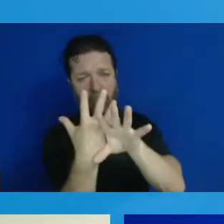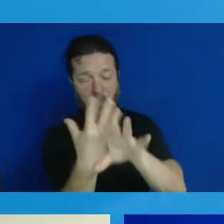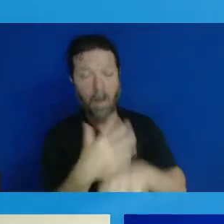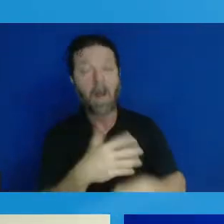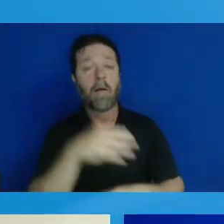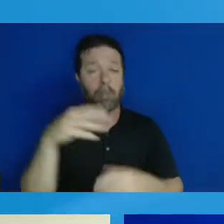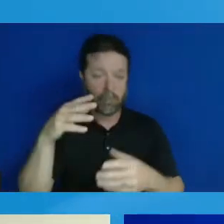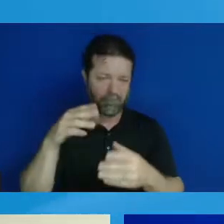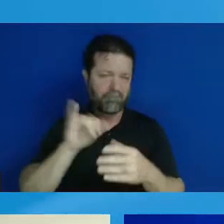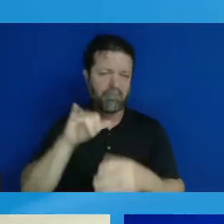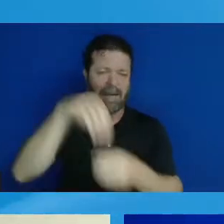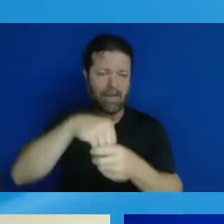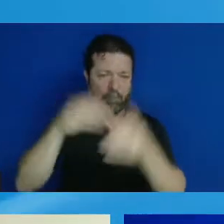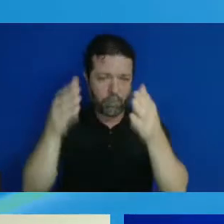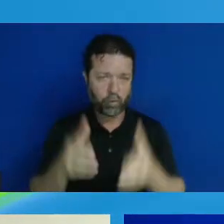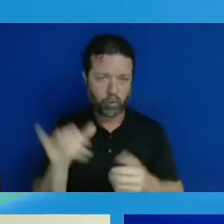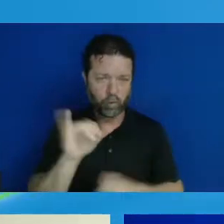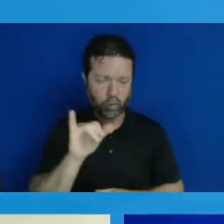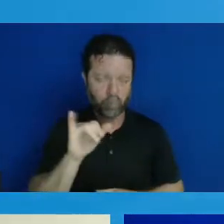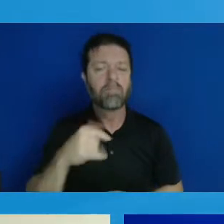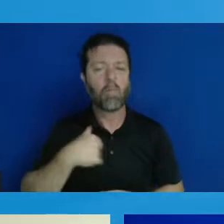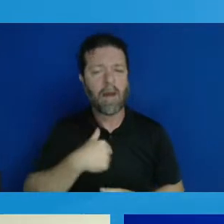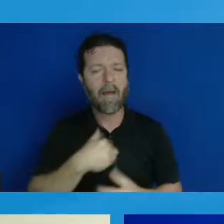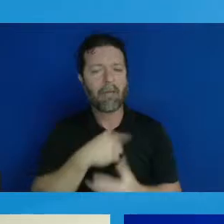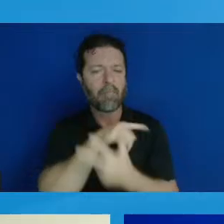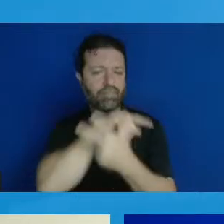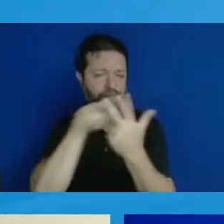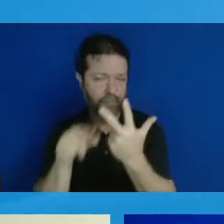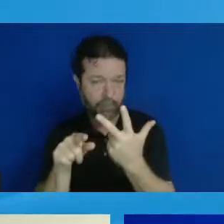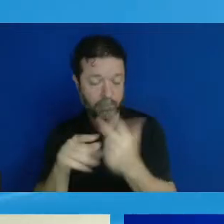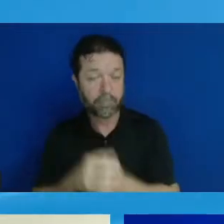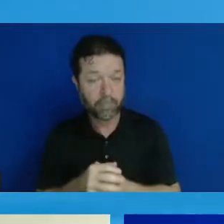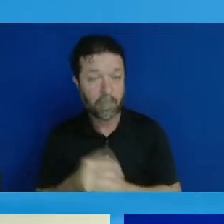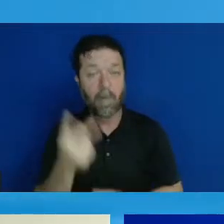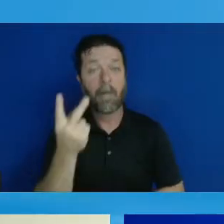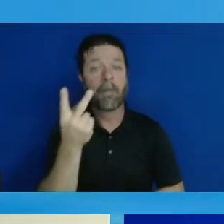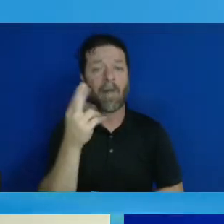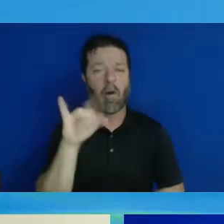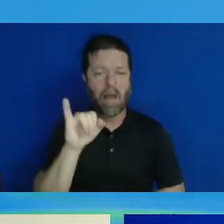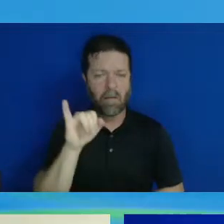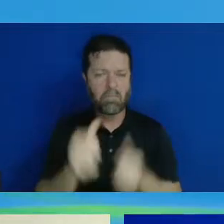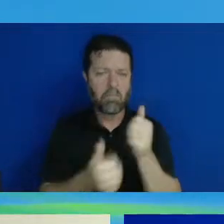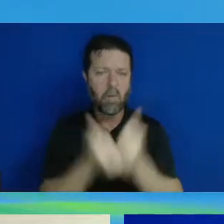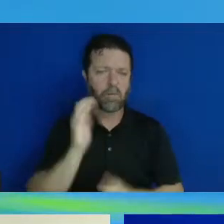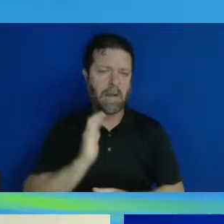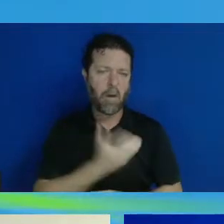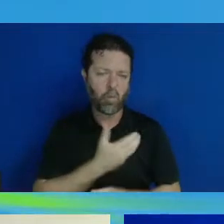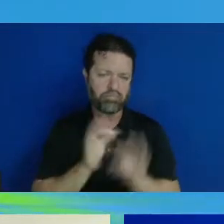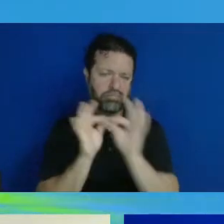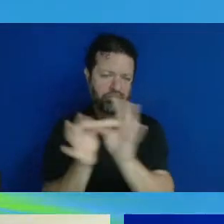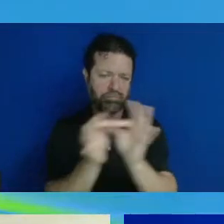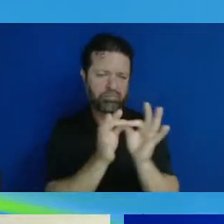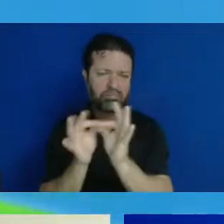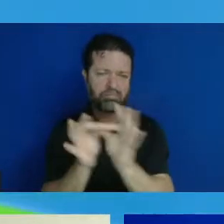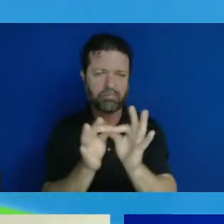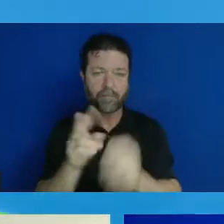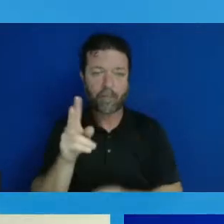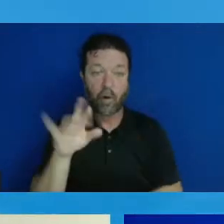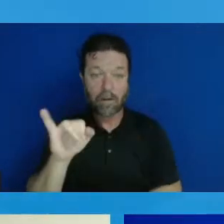everything here. VRI is where we have the bulk of our jobs. But just so you know, we hire all of